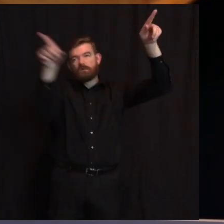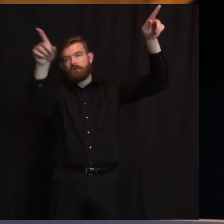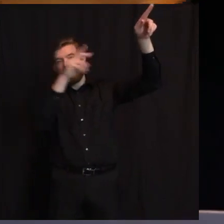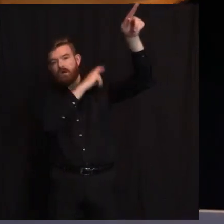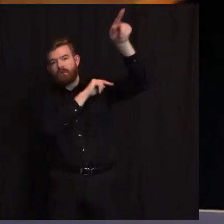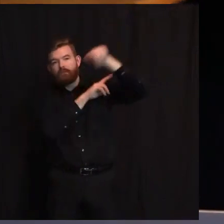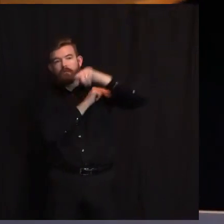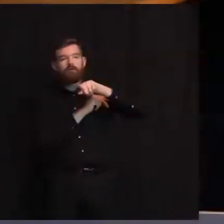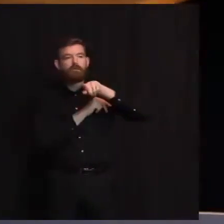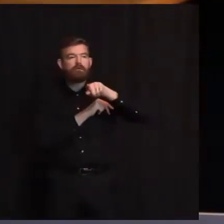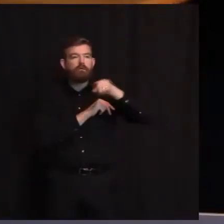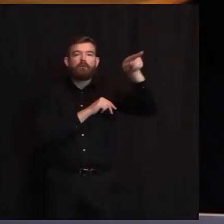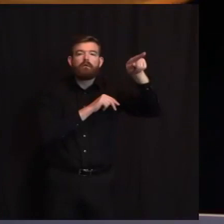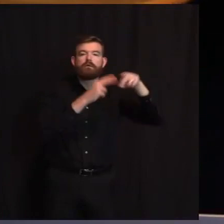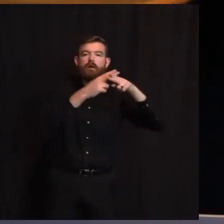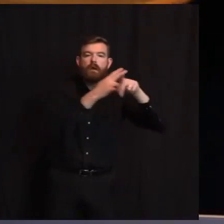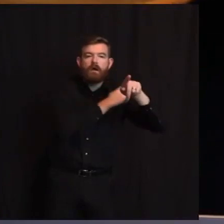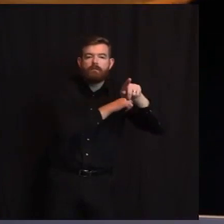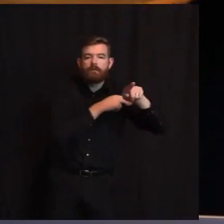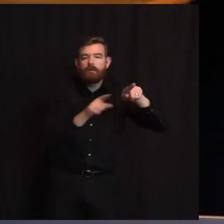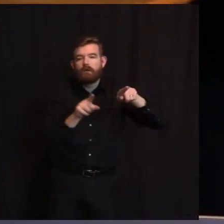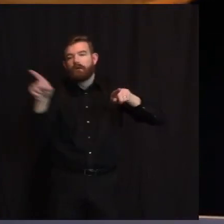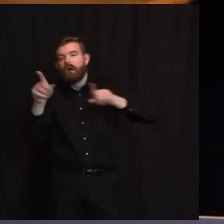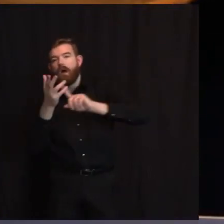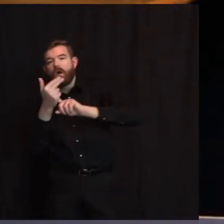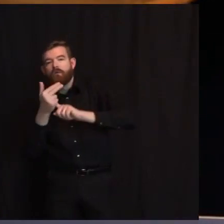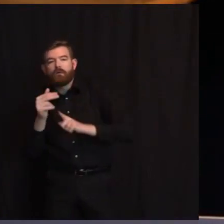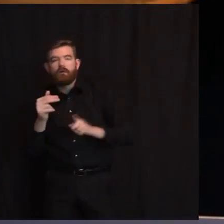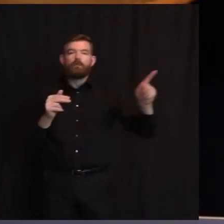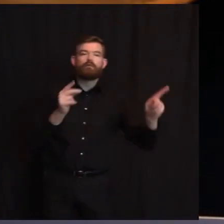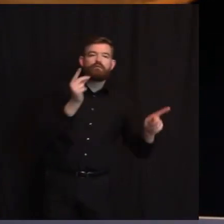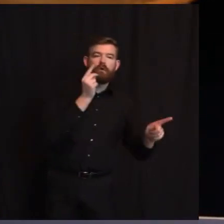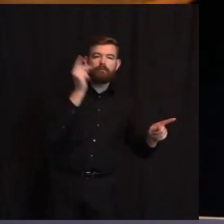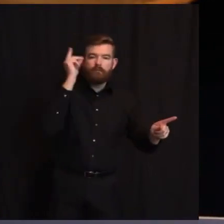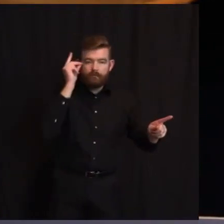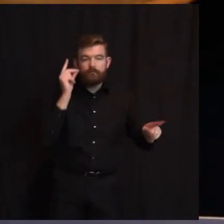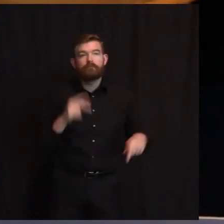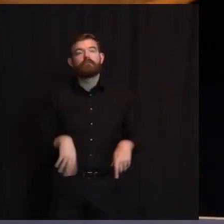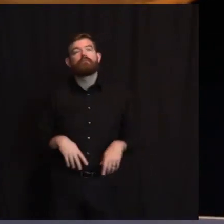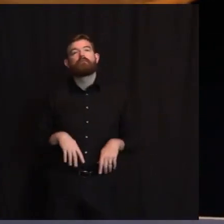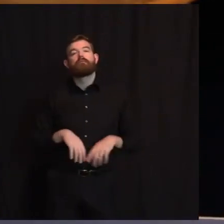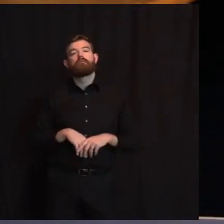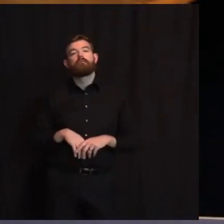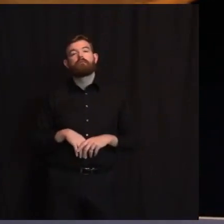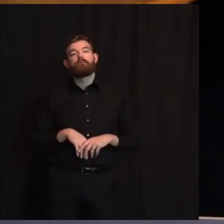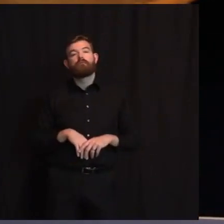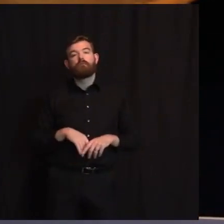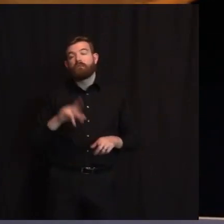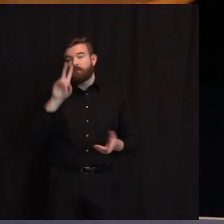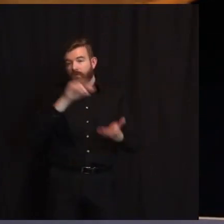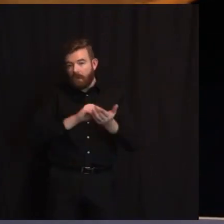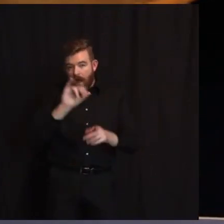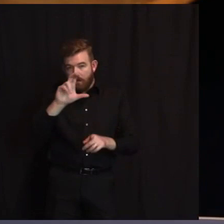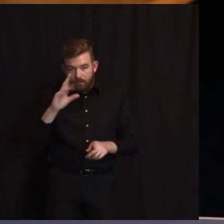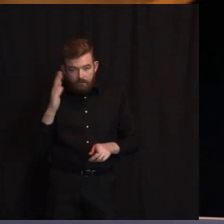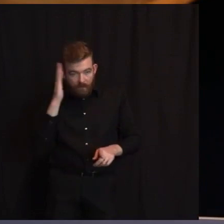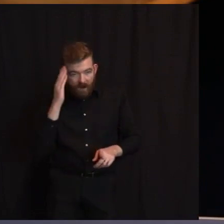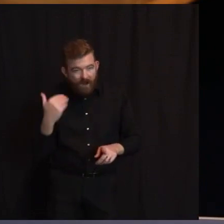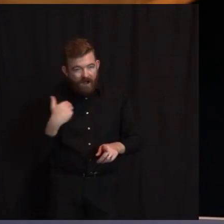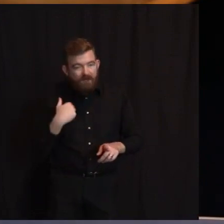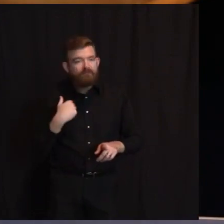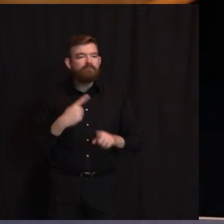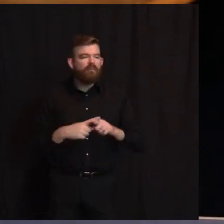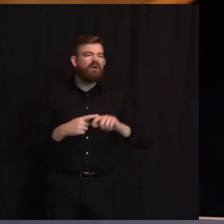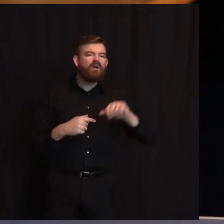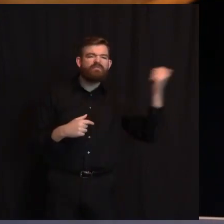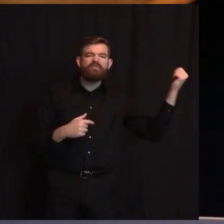and 2,000 intensive care beds. And we've been planning over the last month to increase intensive care beds by